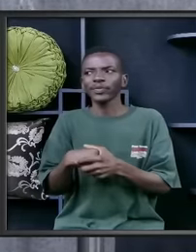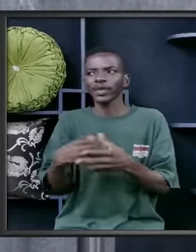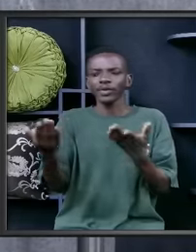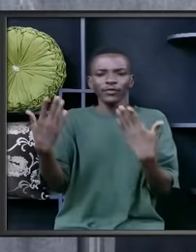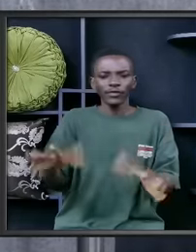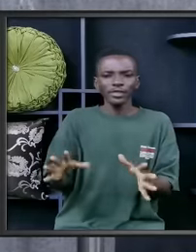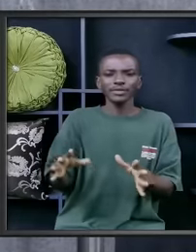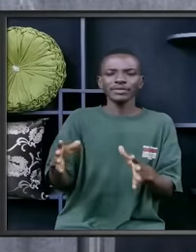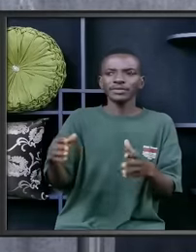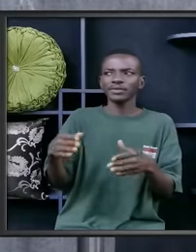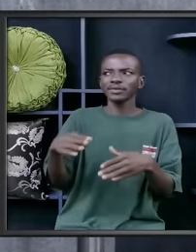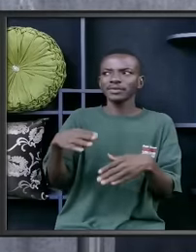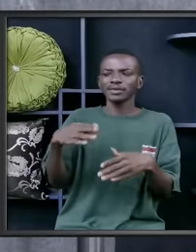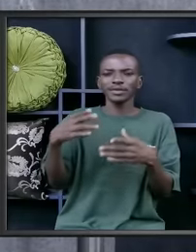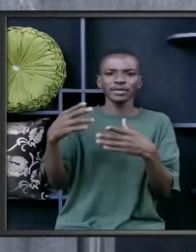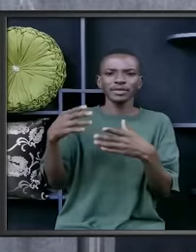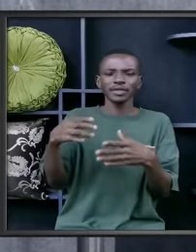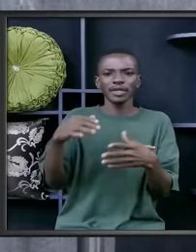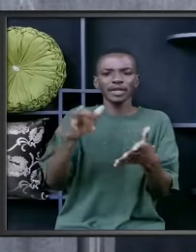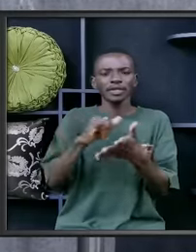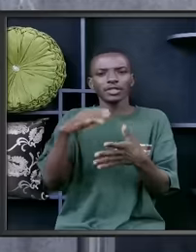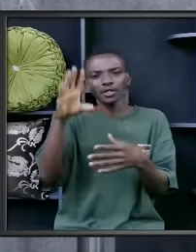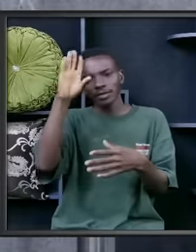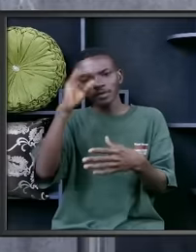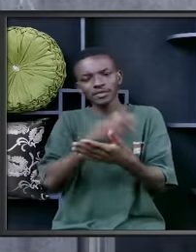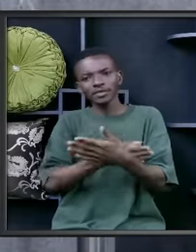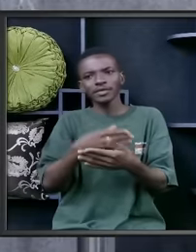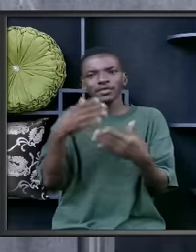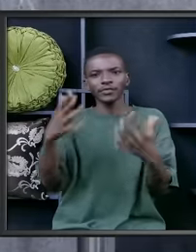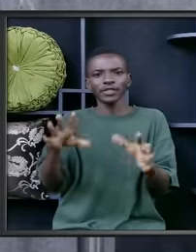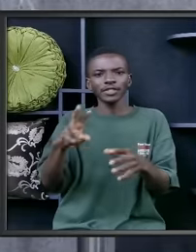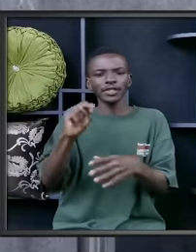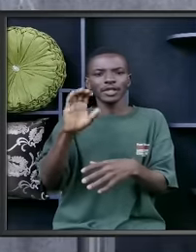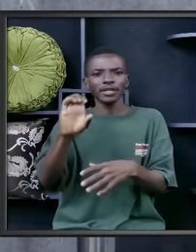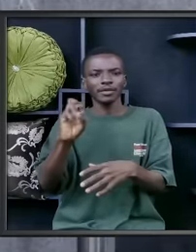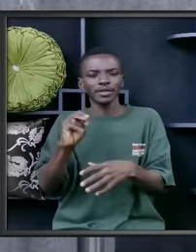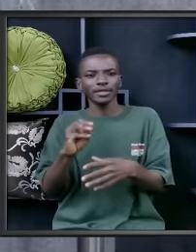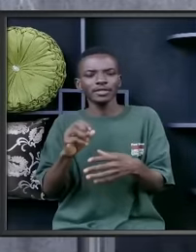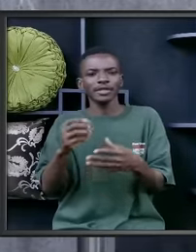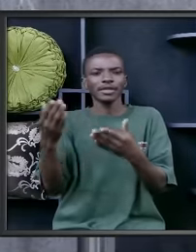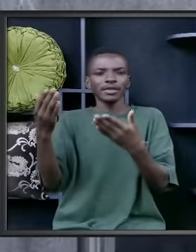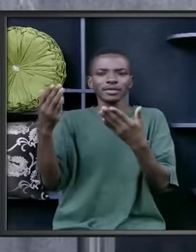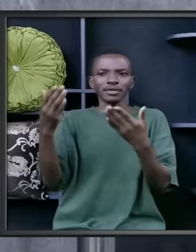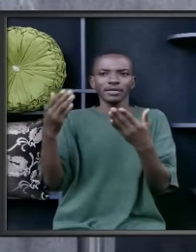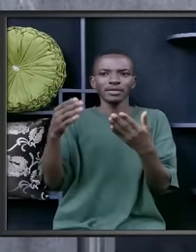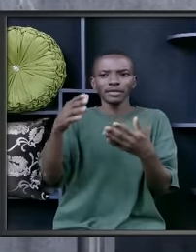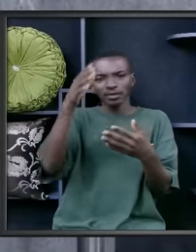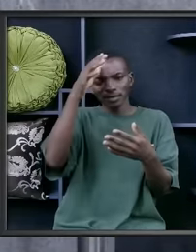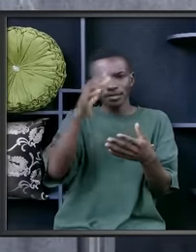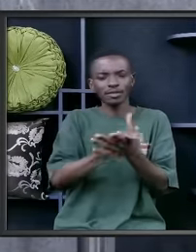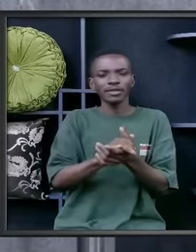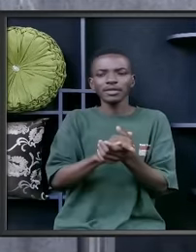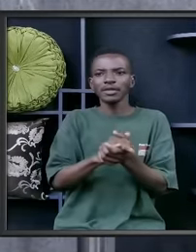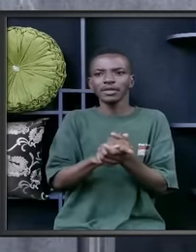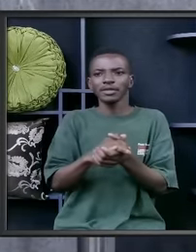home. Nine grade, come they call me. Say in papa, because he don't finish for NMS. Can't come back. So nine grade, come they say in papa, say na death today.